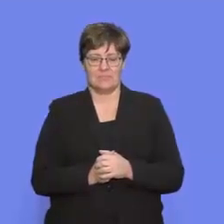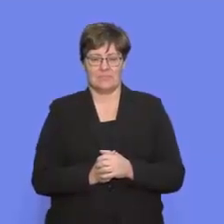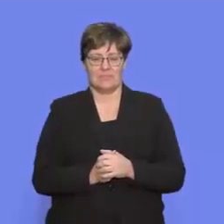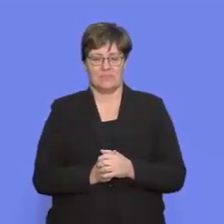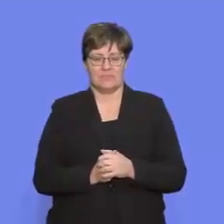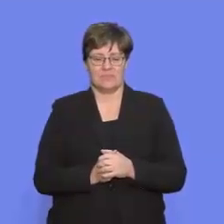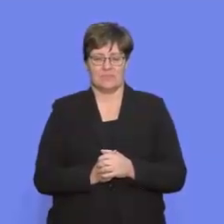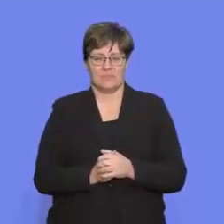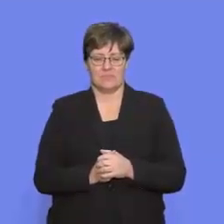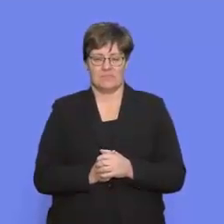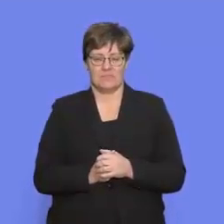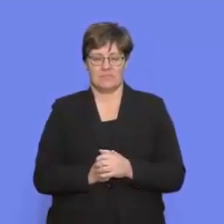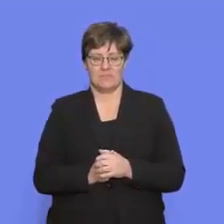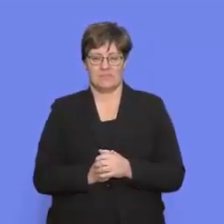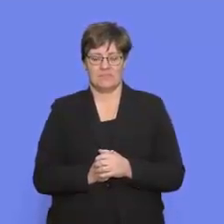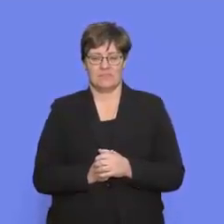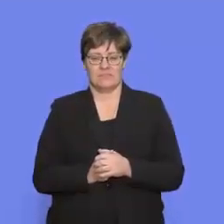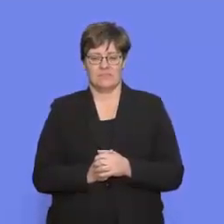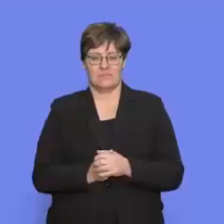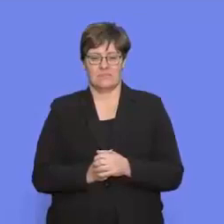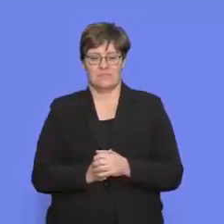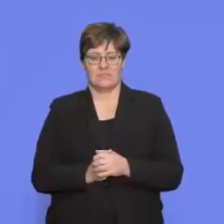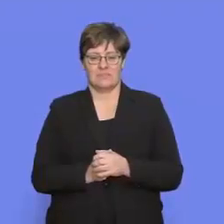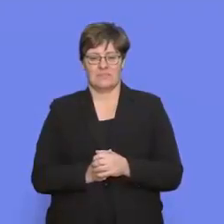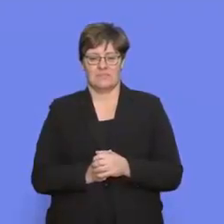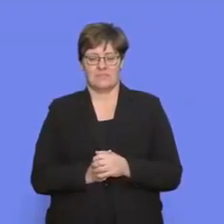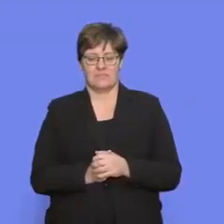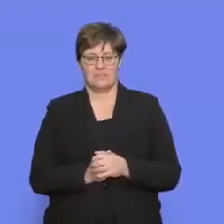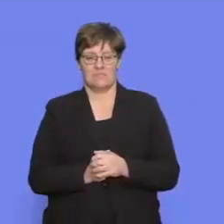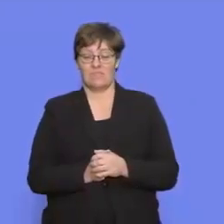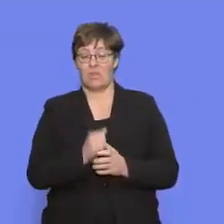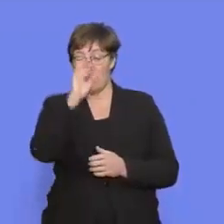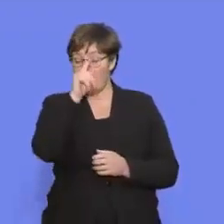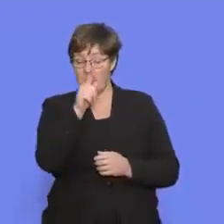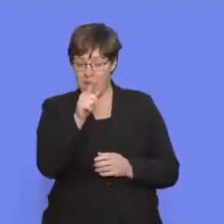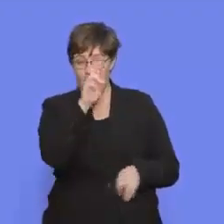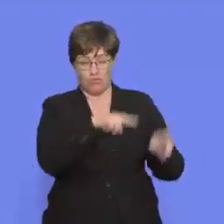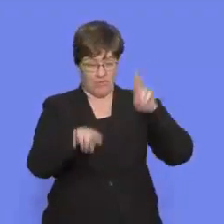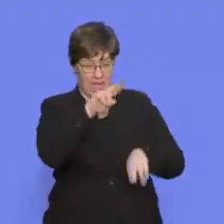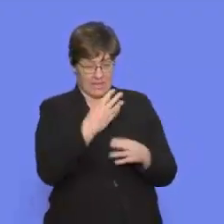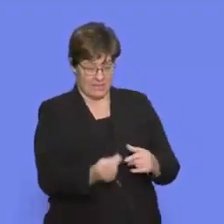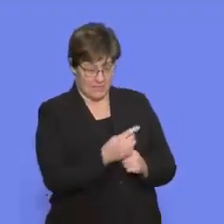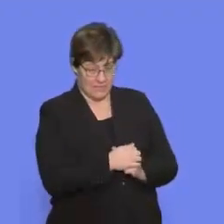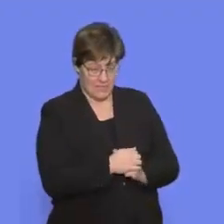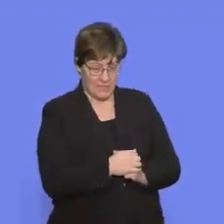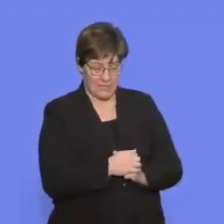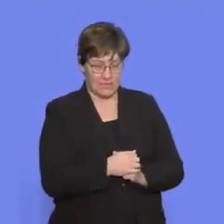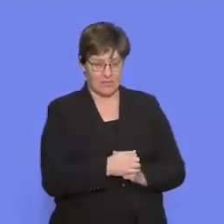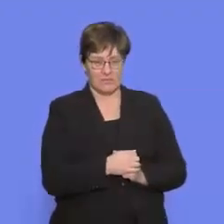Then, remember we are revising. We're looking at this point where